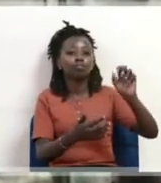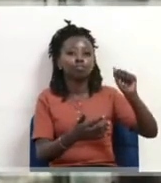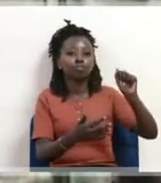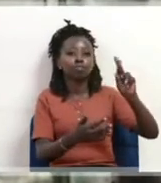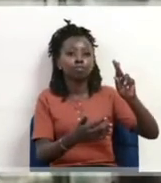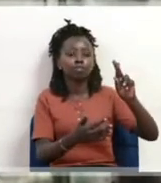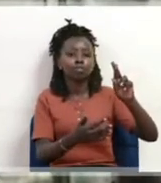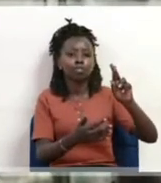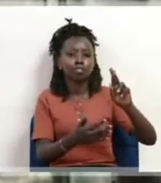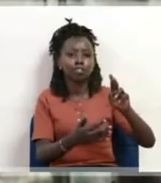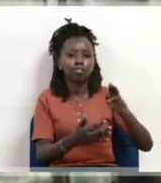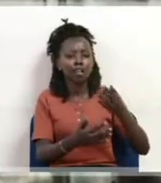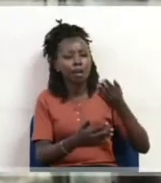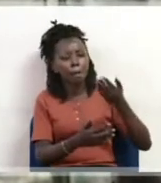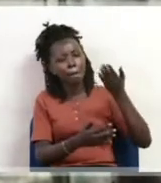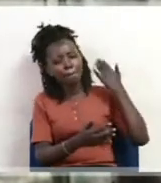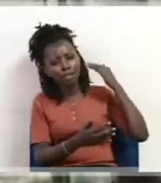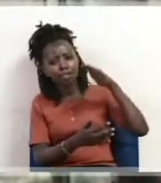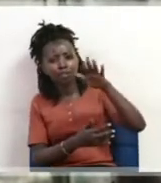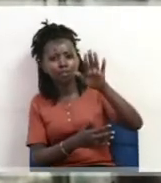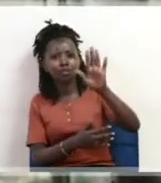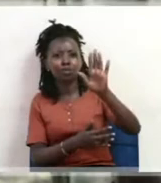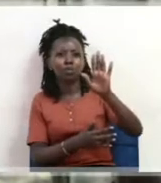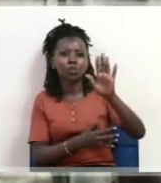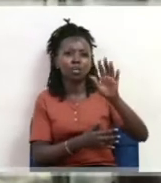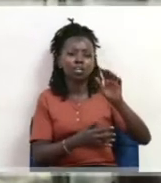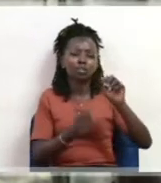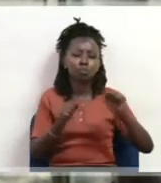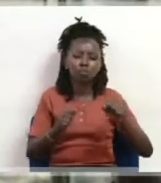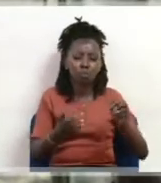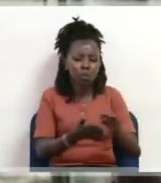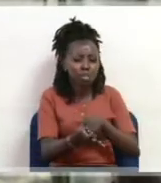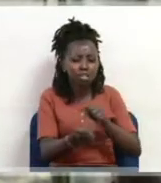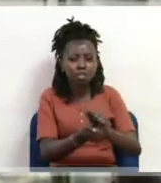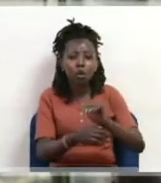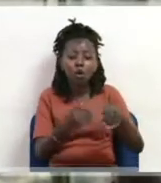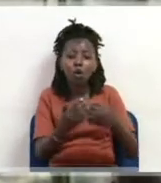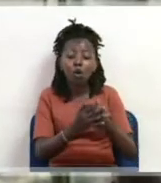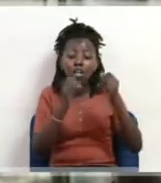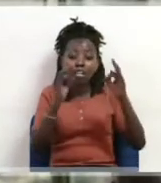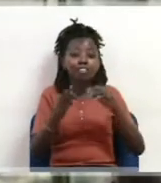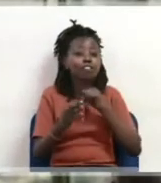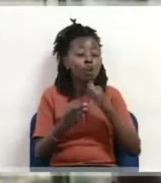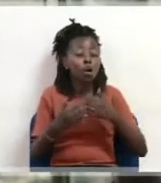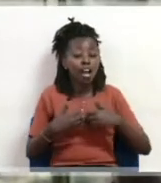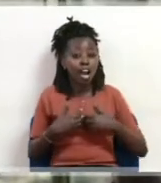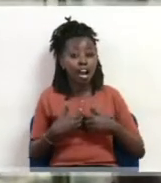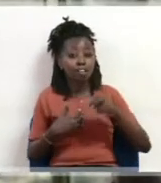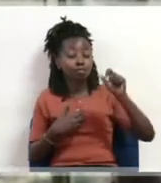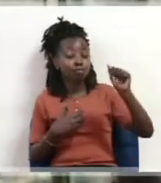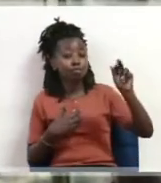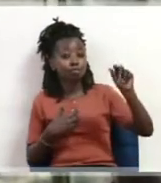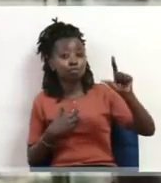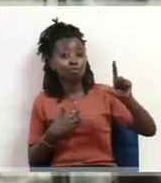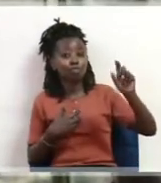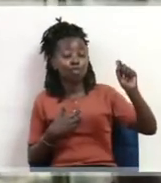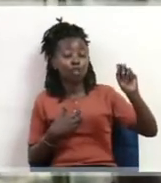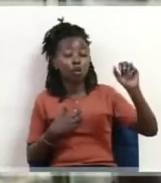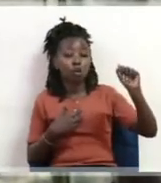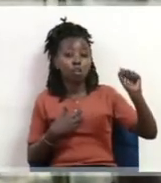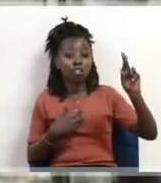Your past can linger more if you don't have an altar. That giant will keep on terrorizing you. You need an